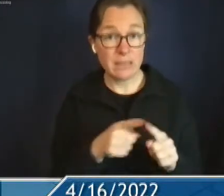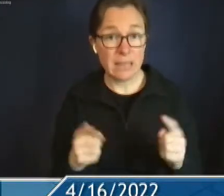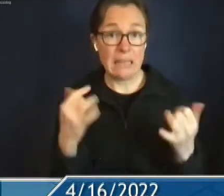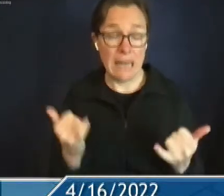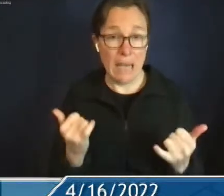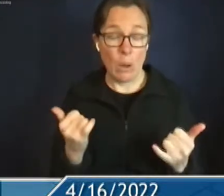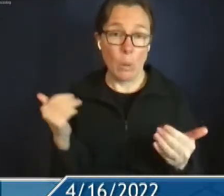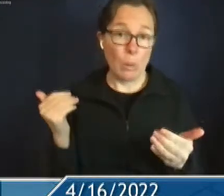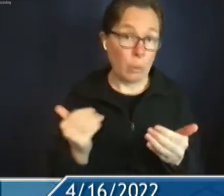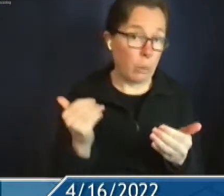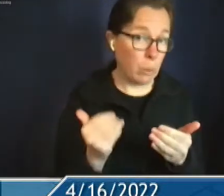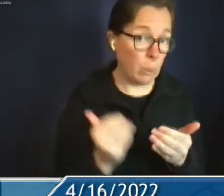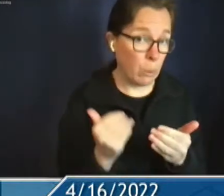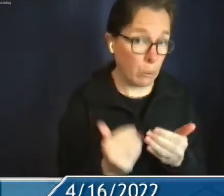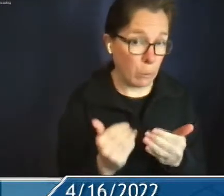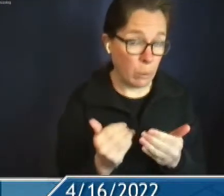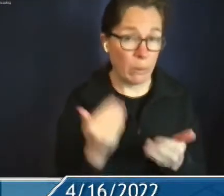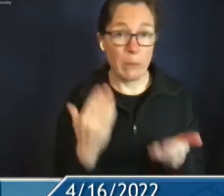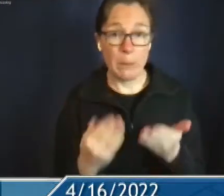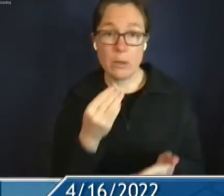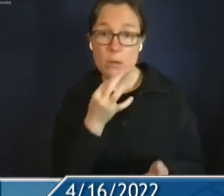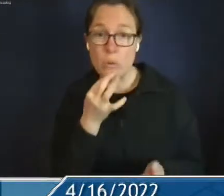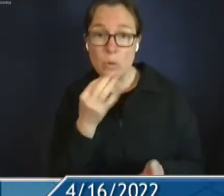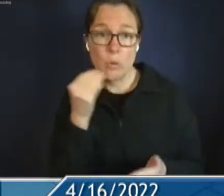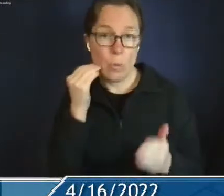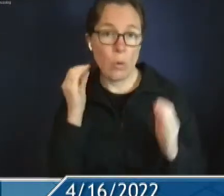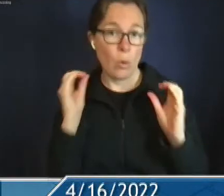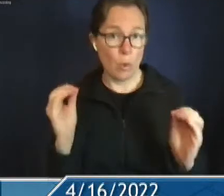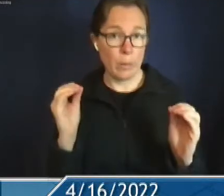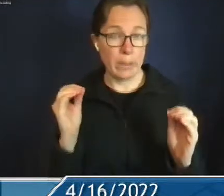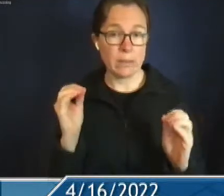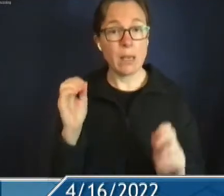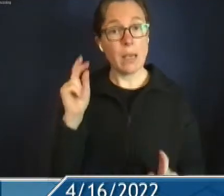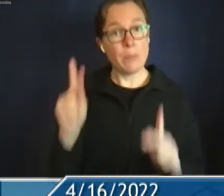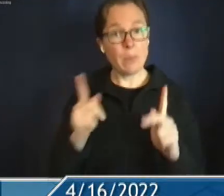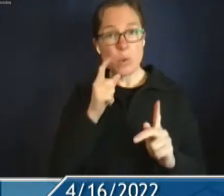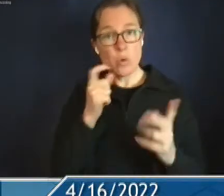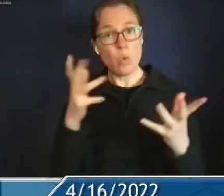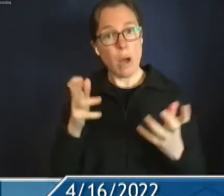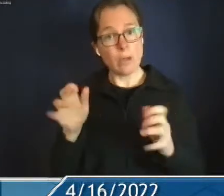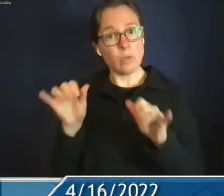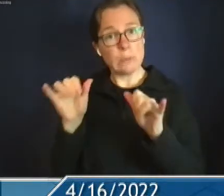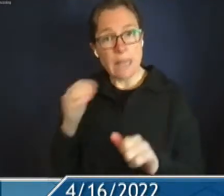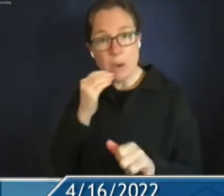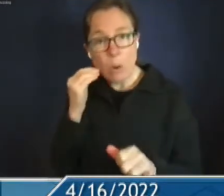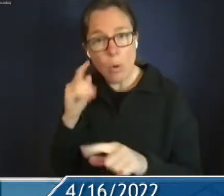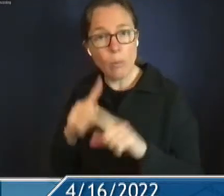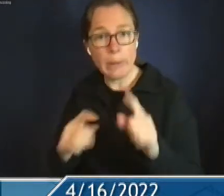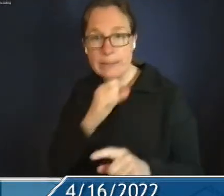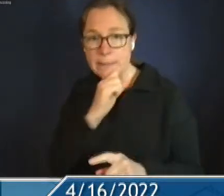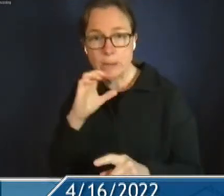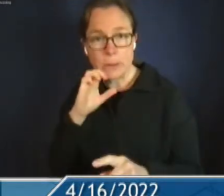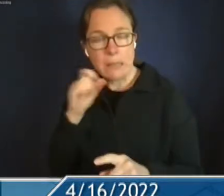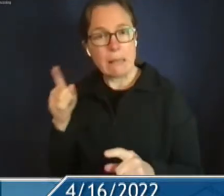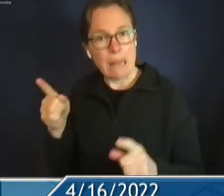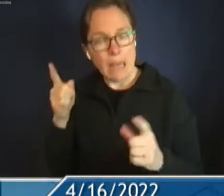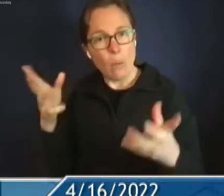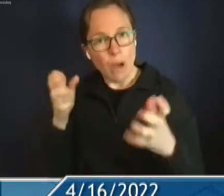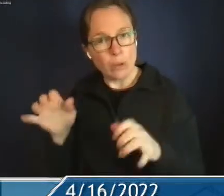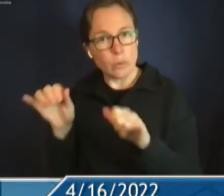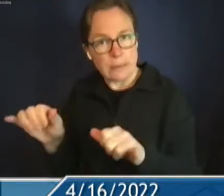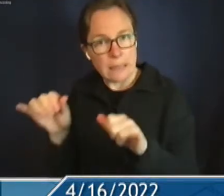being homeless. We have people who want to age in place that are on the verge of being homeless. So we also have innovative strategies that could be